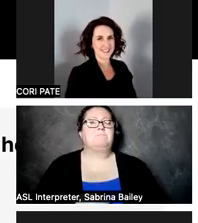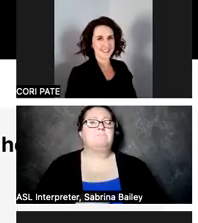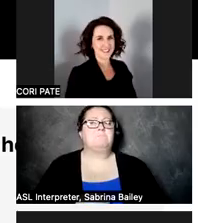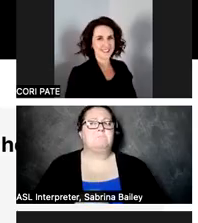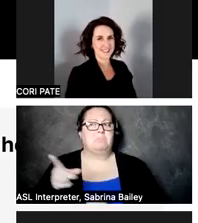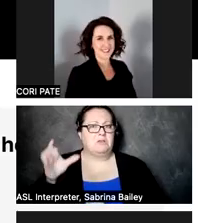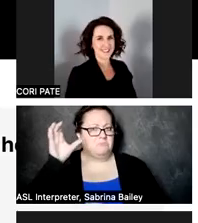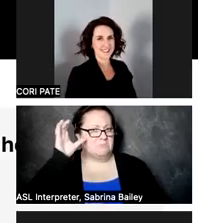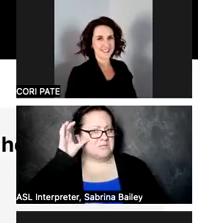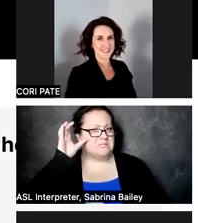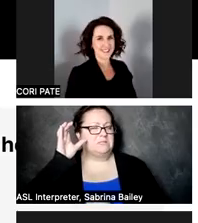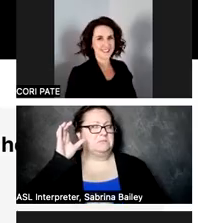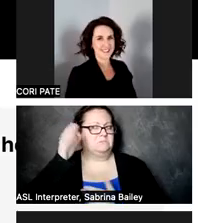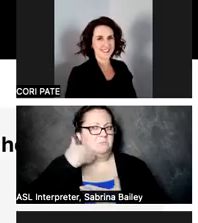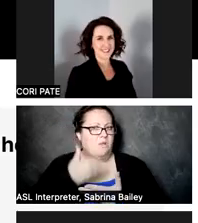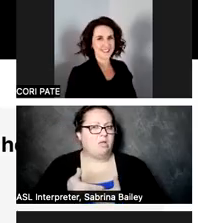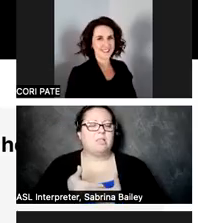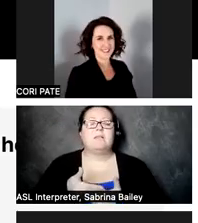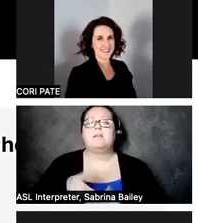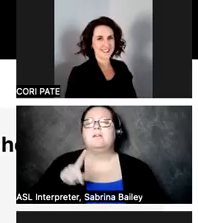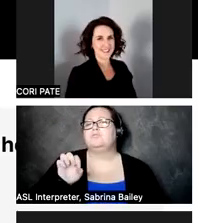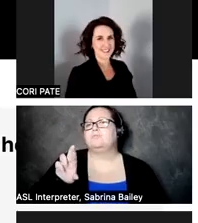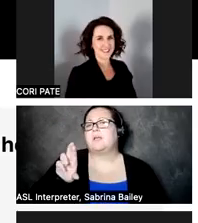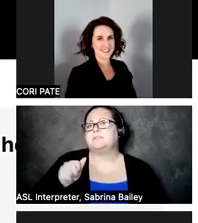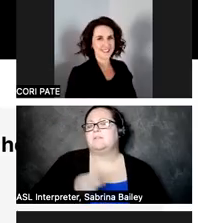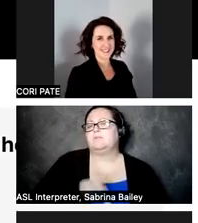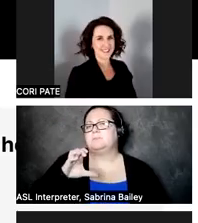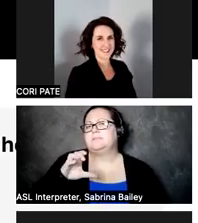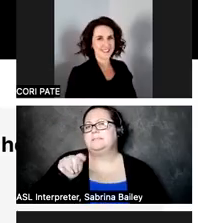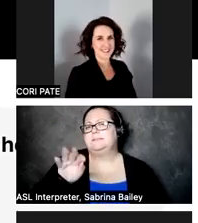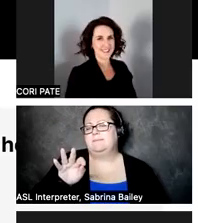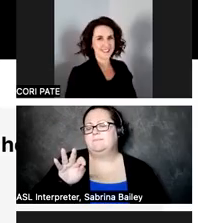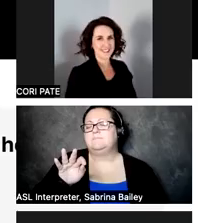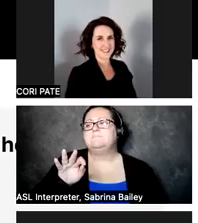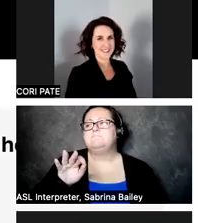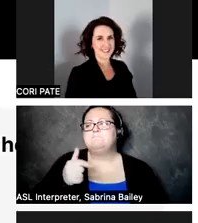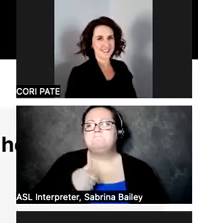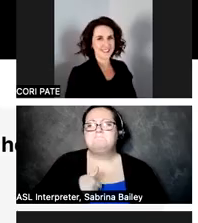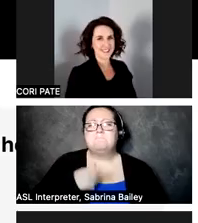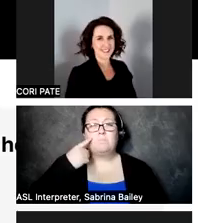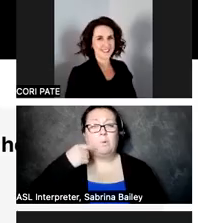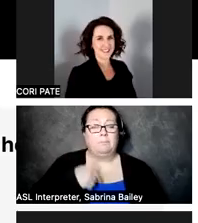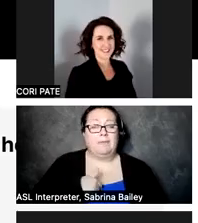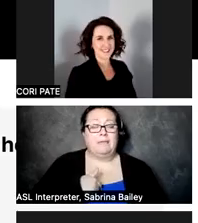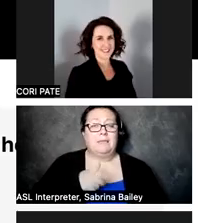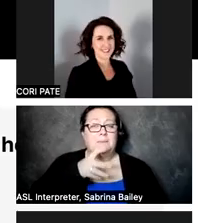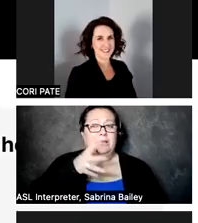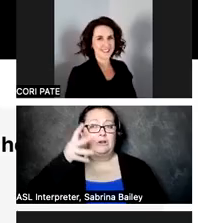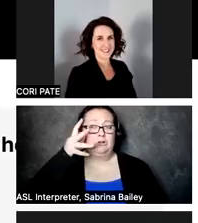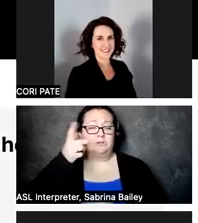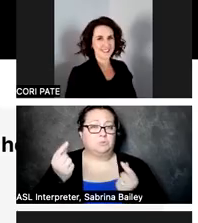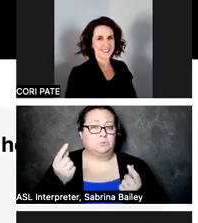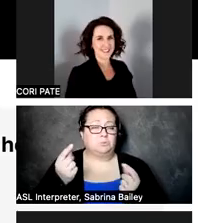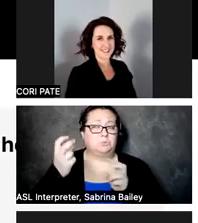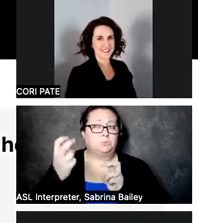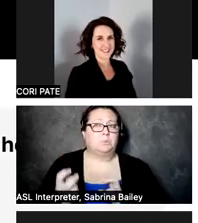them. This is Teresa from CTF. Hi, Teresa. For me with parents,